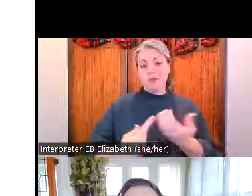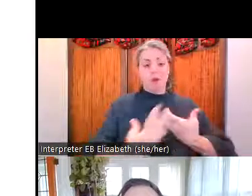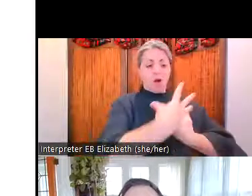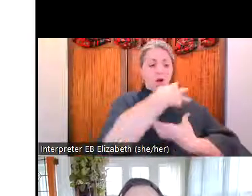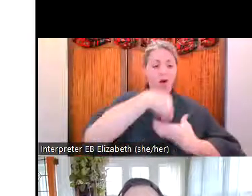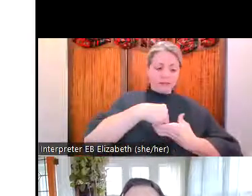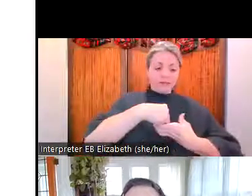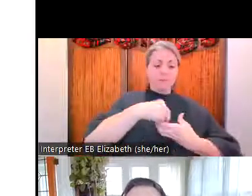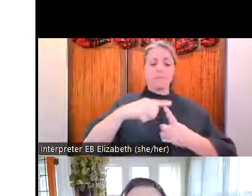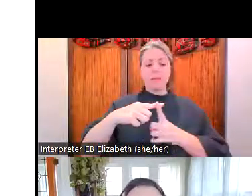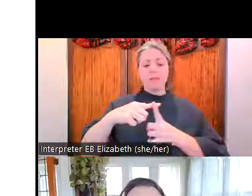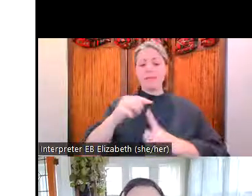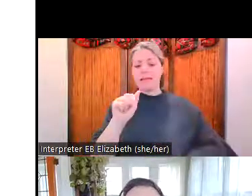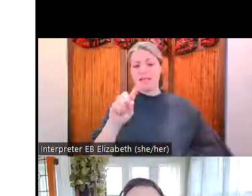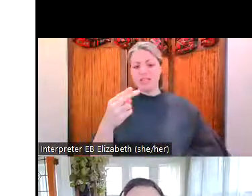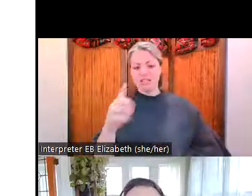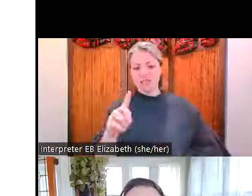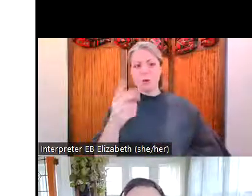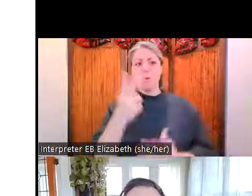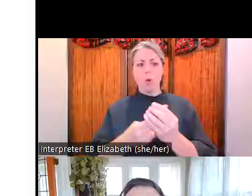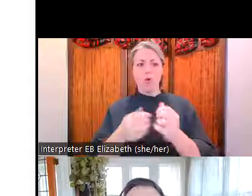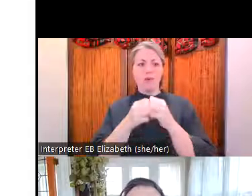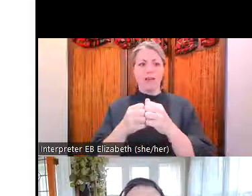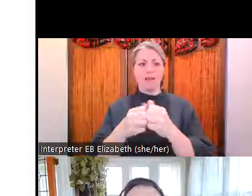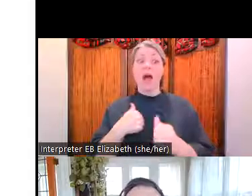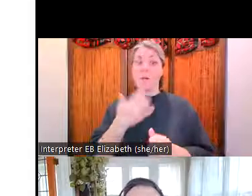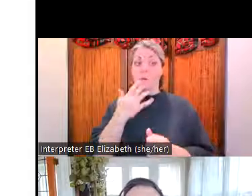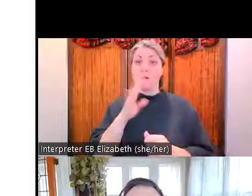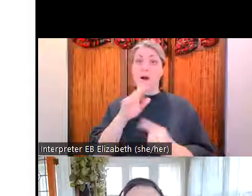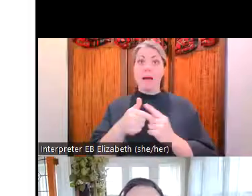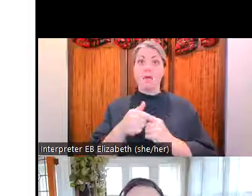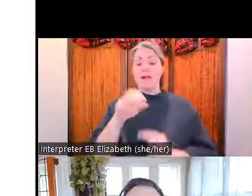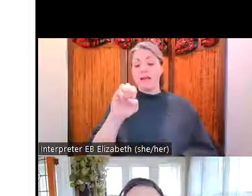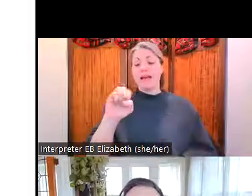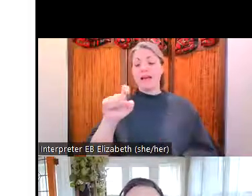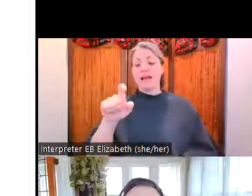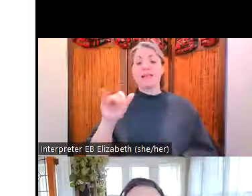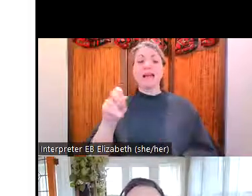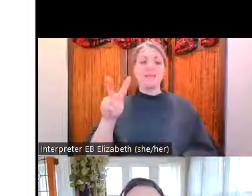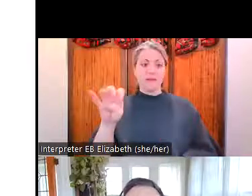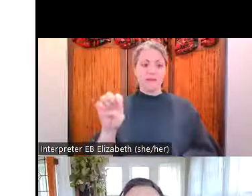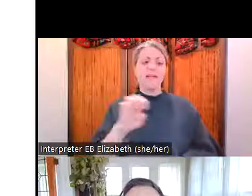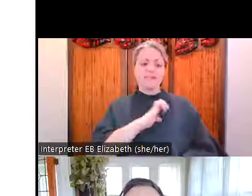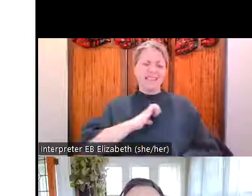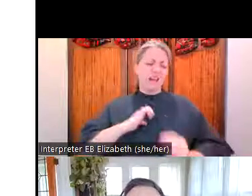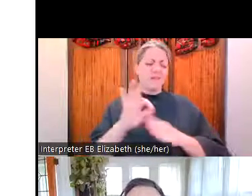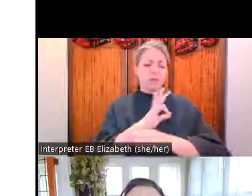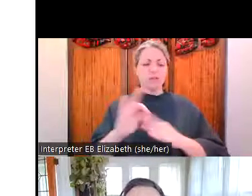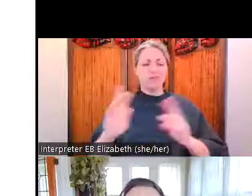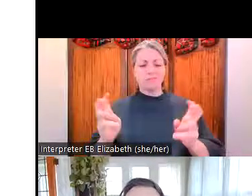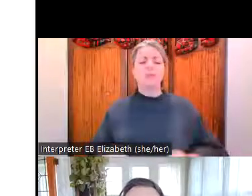together. I really prefer to talk about executive function skills because it speaks more to the statements we hear from families about what their child and the